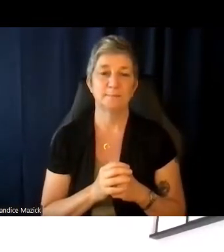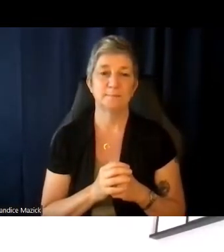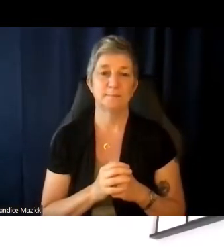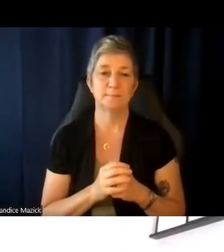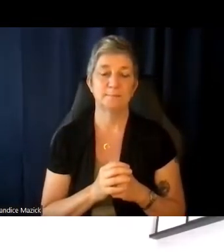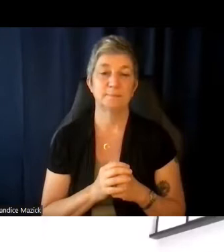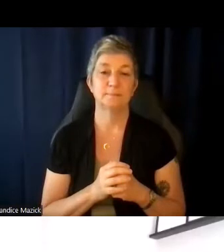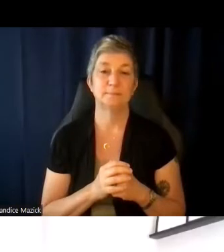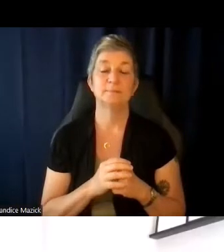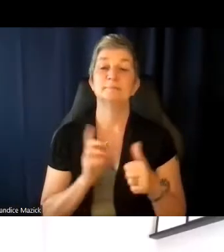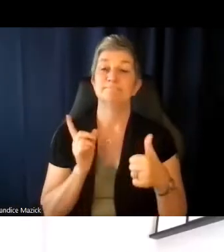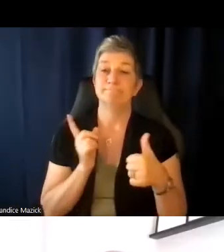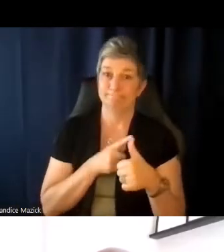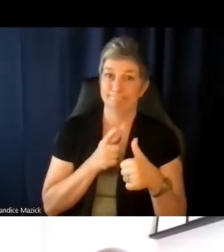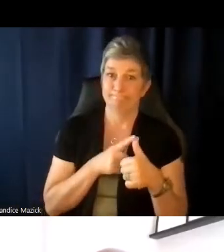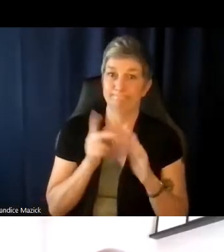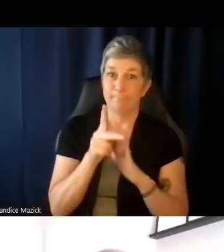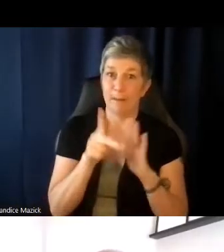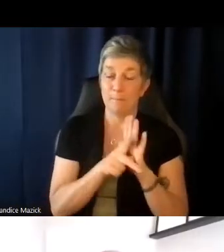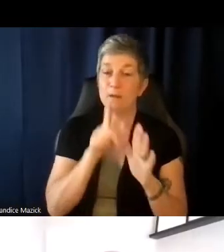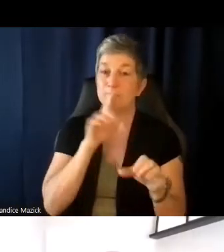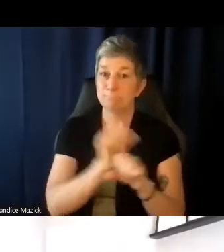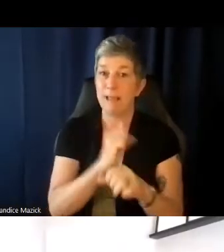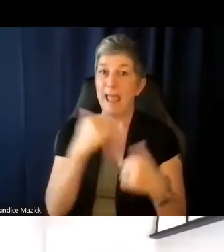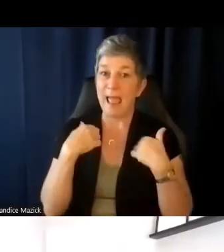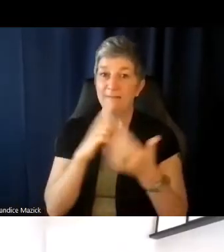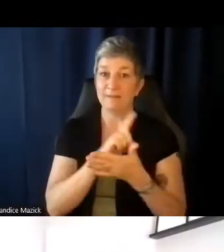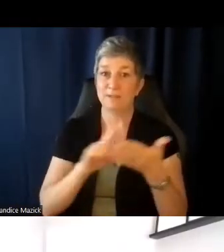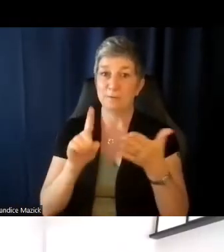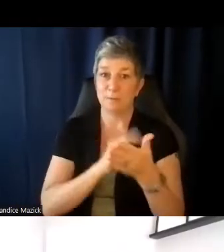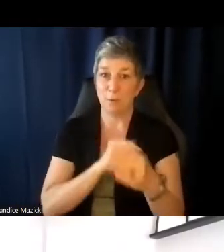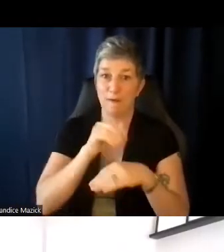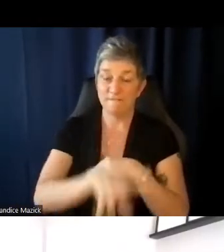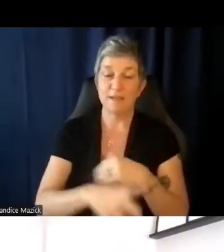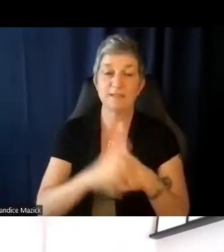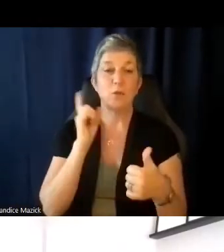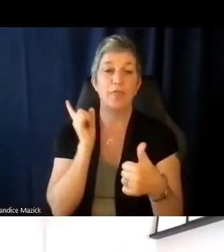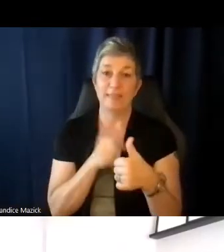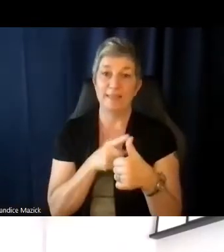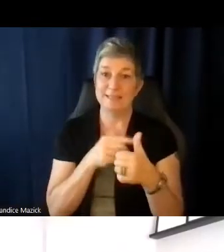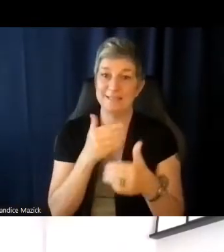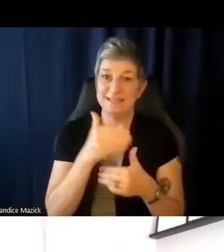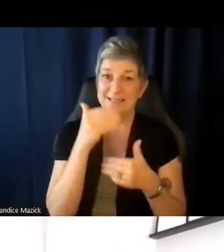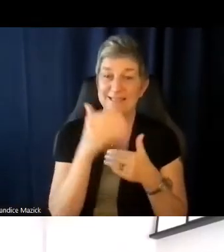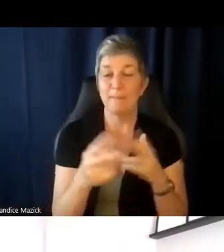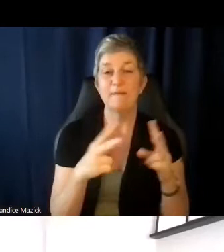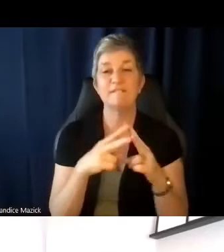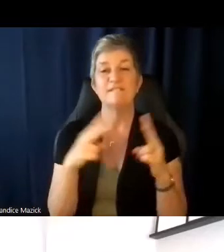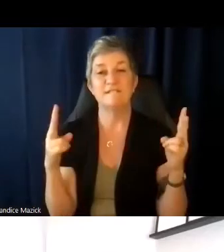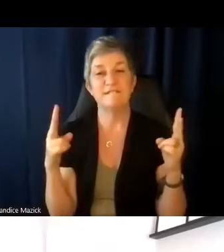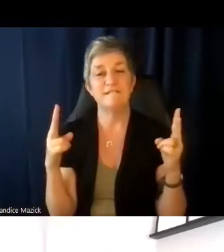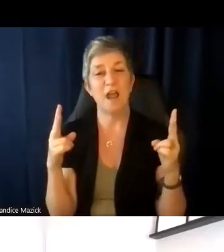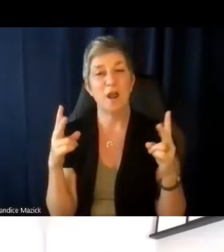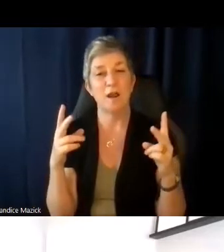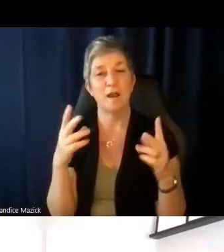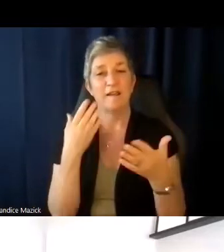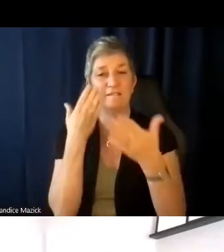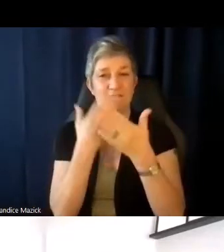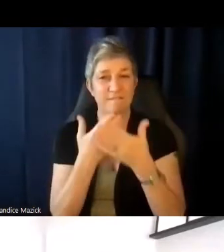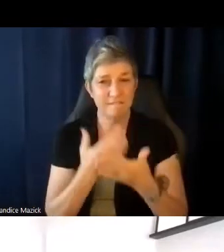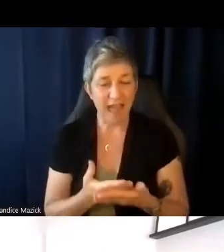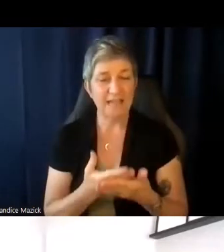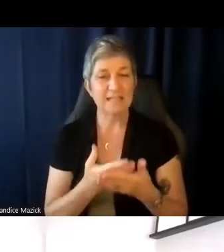So step one, does the policy have a discriminatory effect? So this particular step is a very fact-specific and